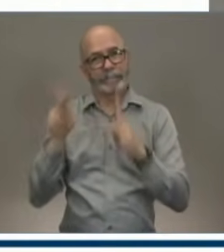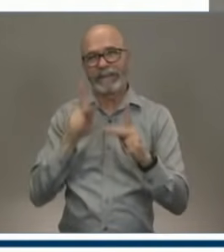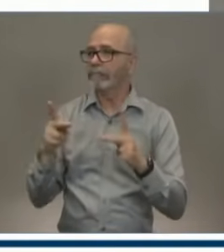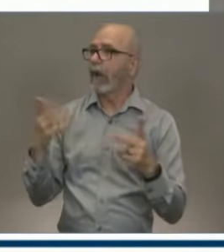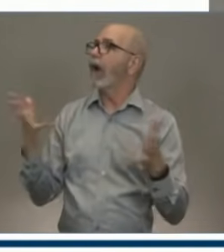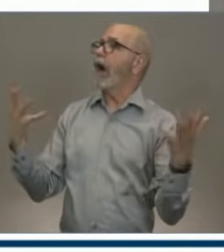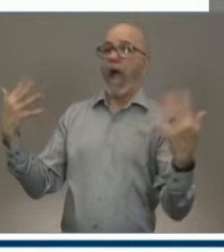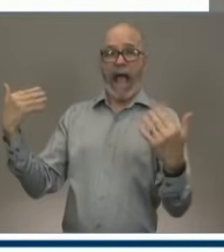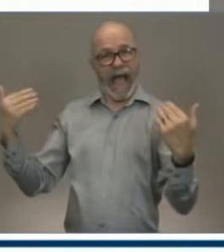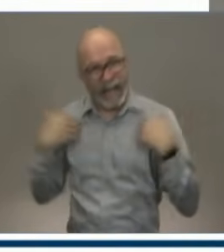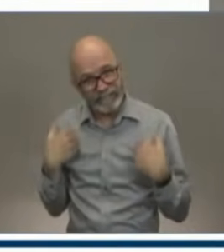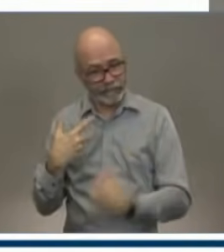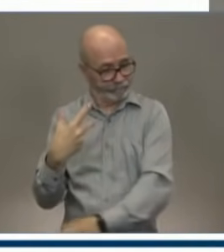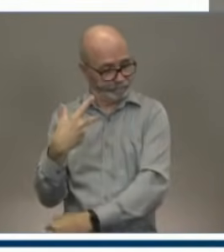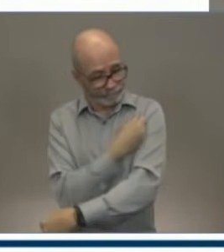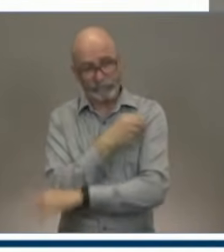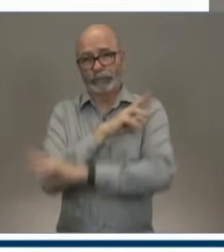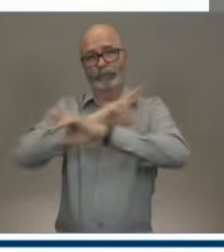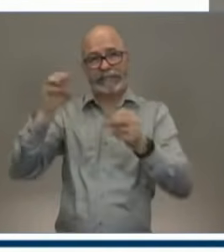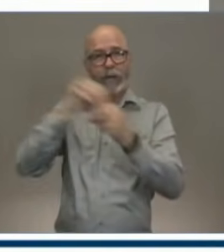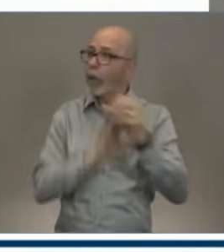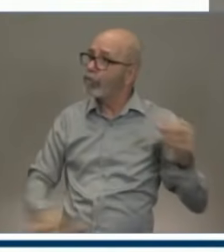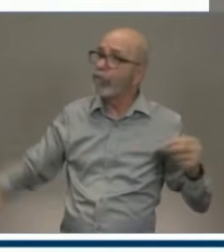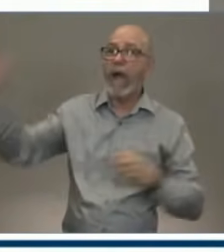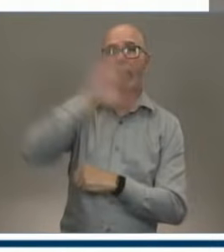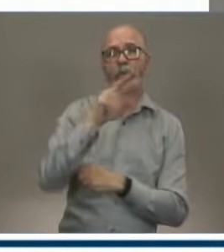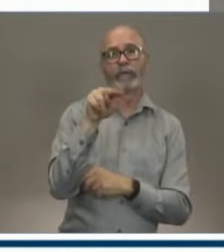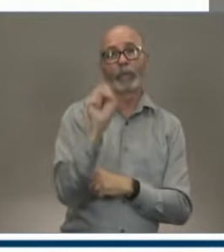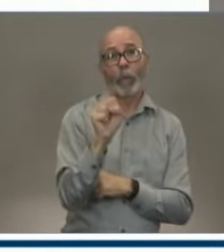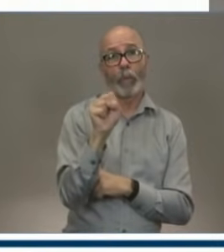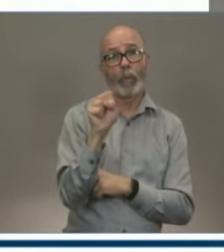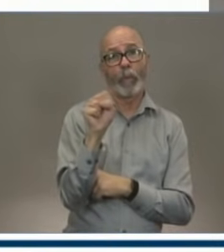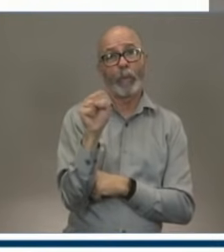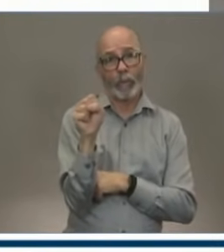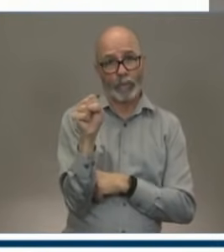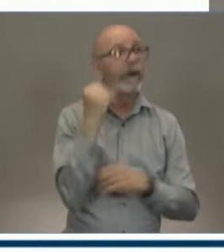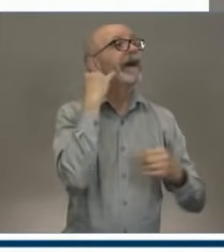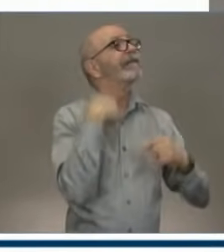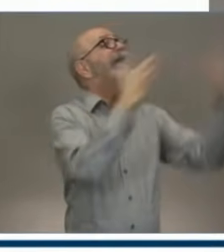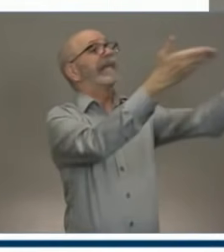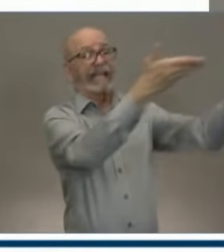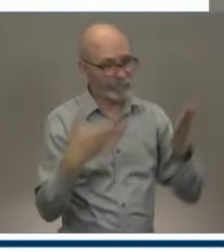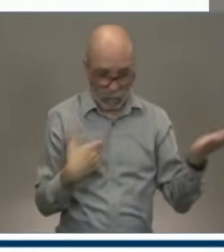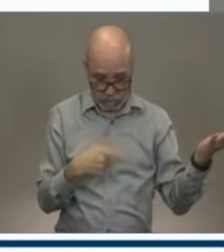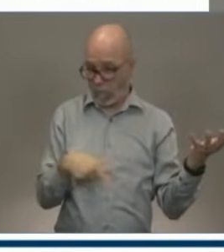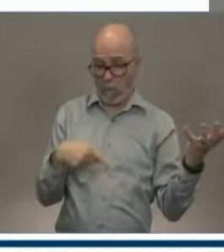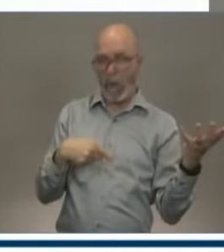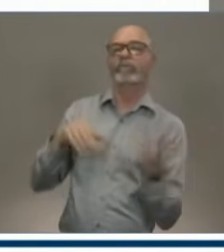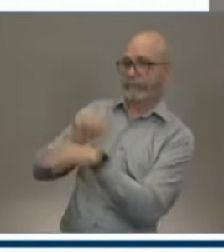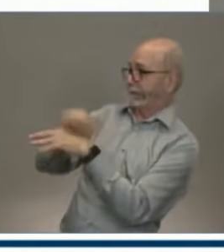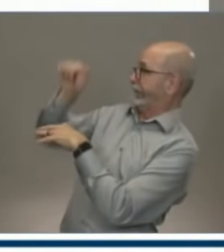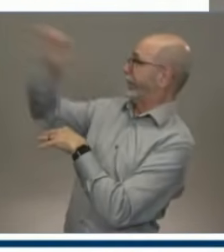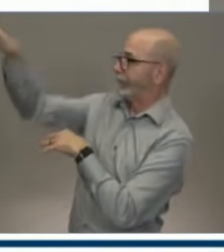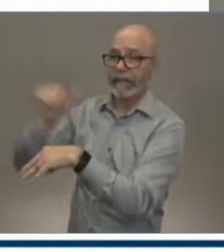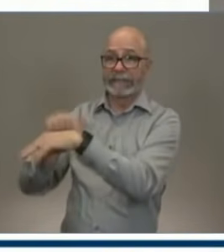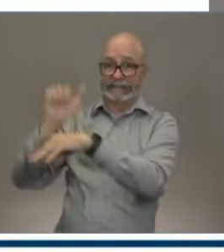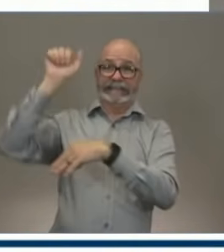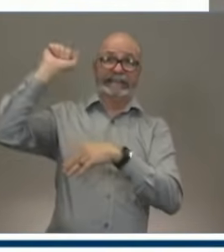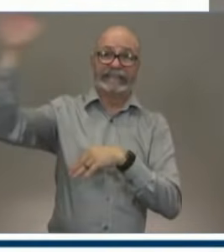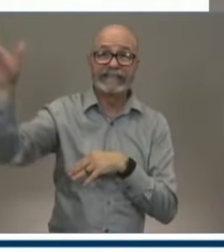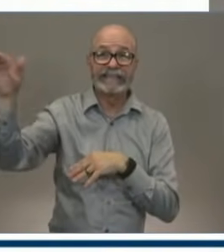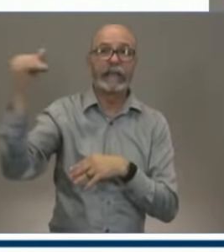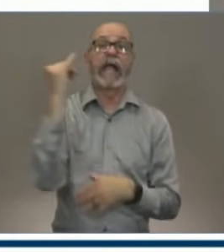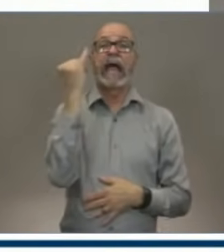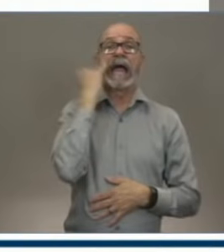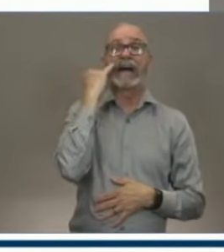the province. So we have to make sure we ship vaccine in an equitable basis to multiple locations. If we send too much vaccine to